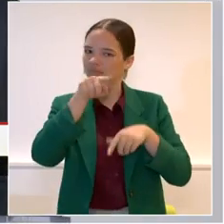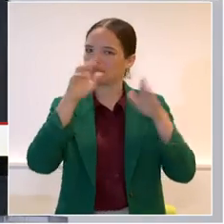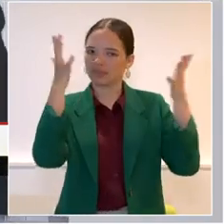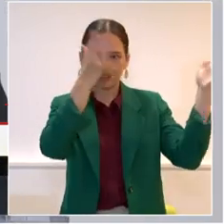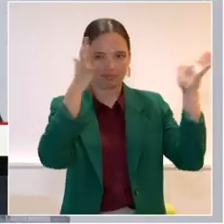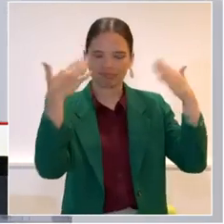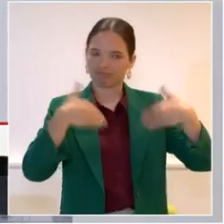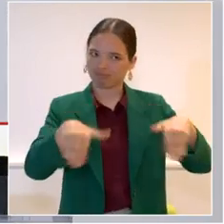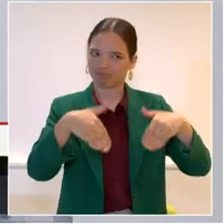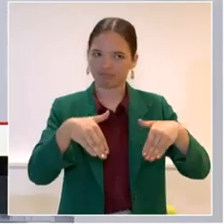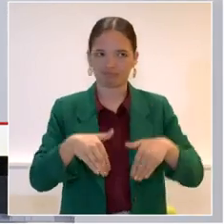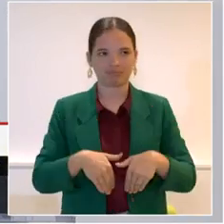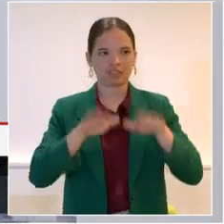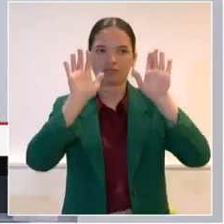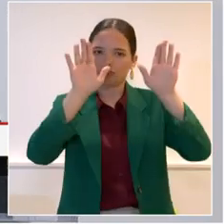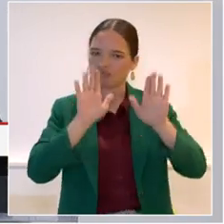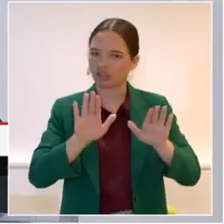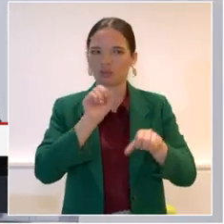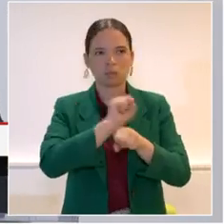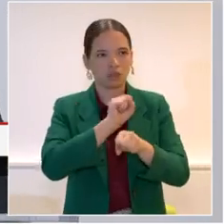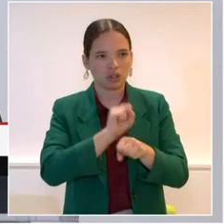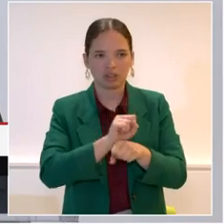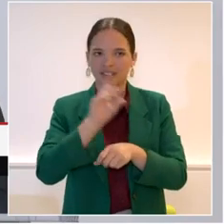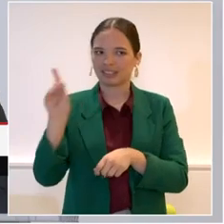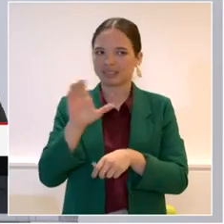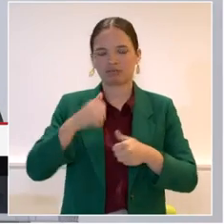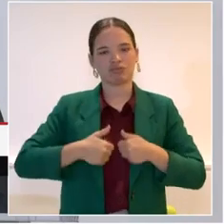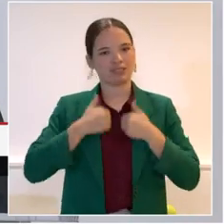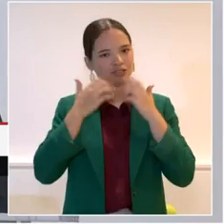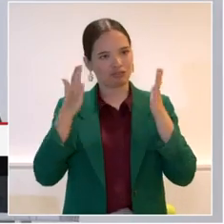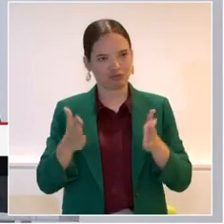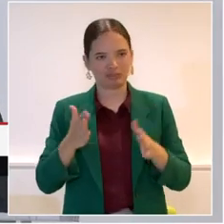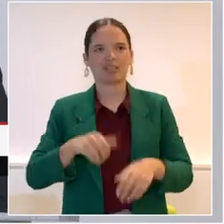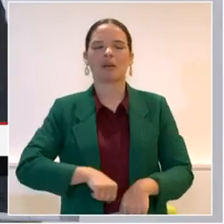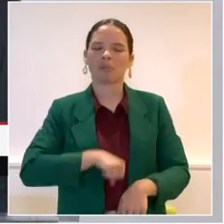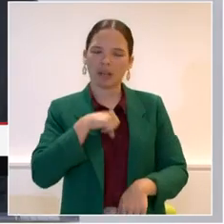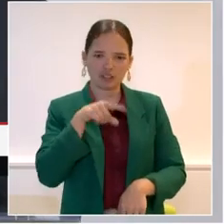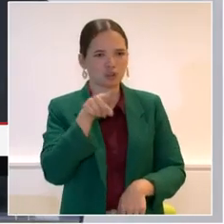work on behalf of district residents. I couldn't be more proud of you and your team, so thank you.